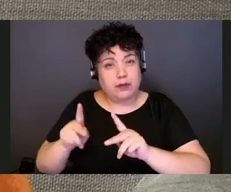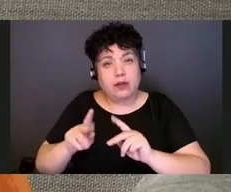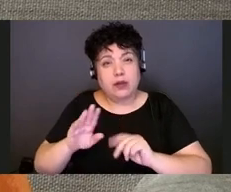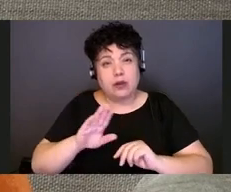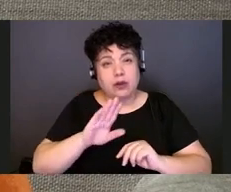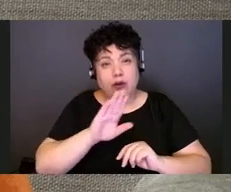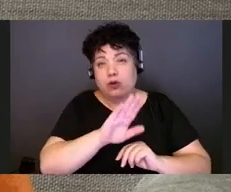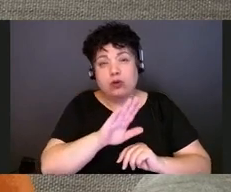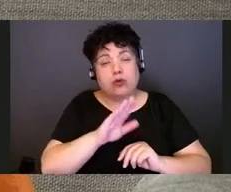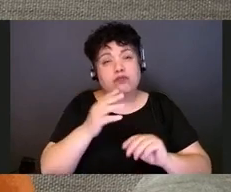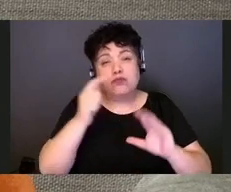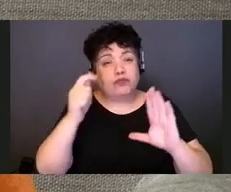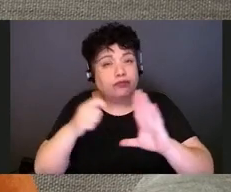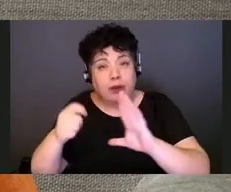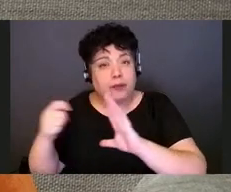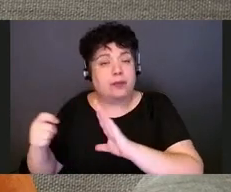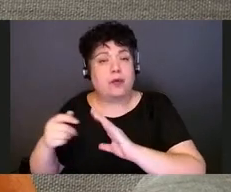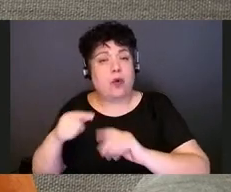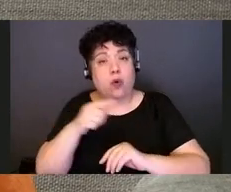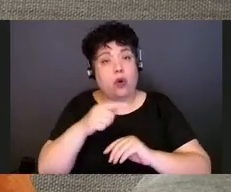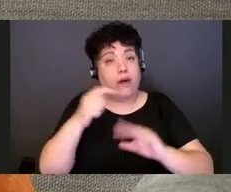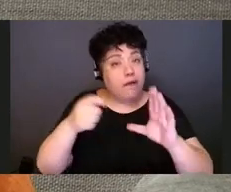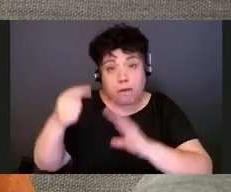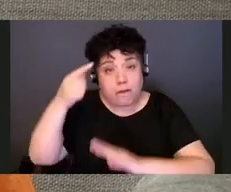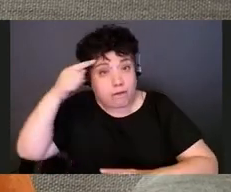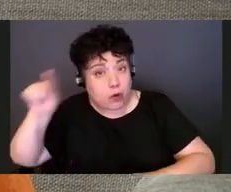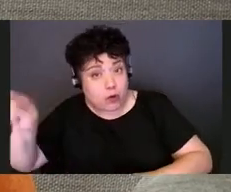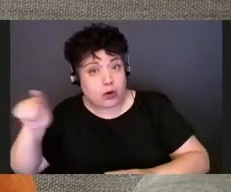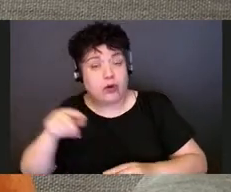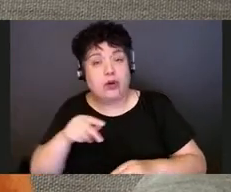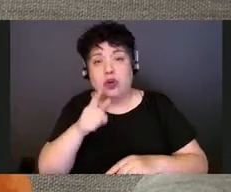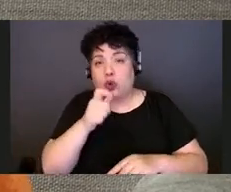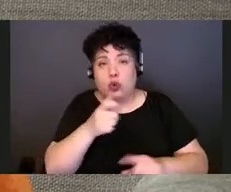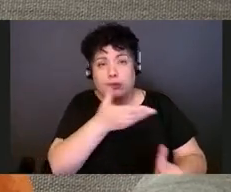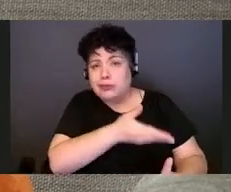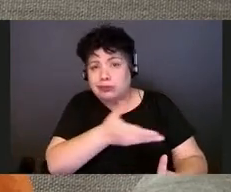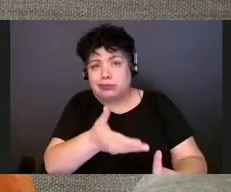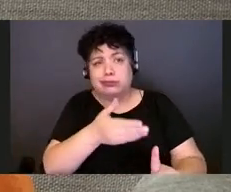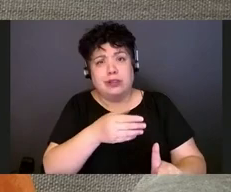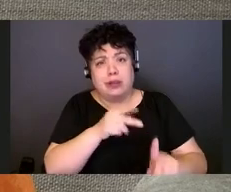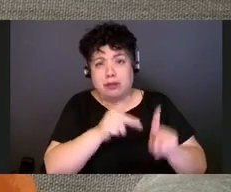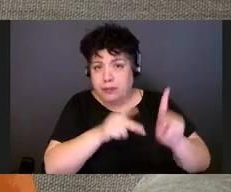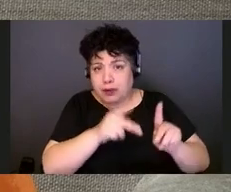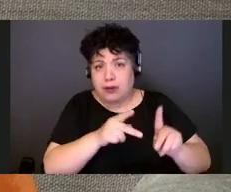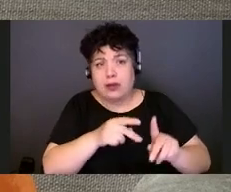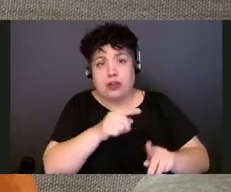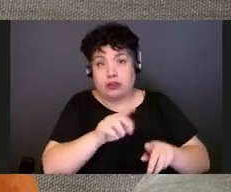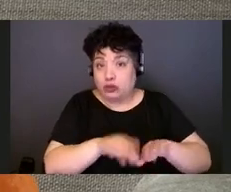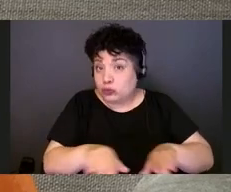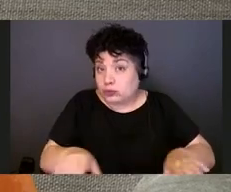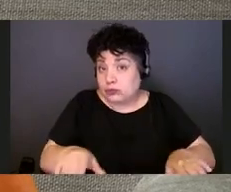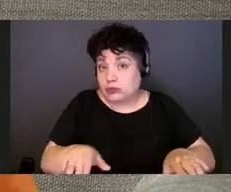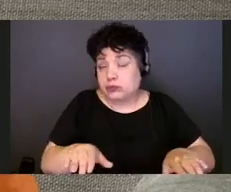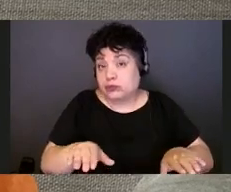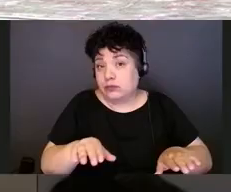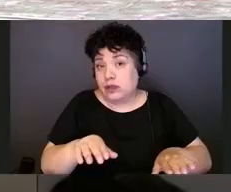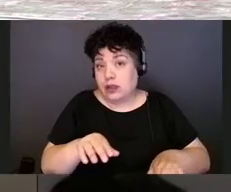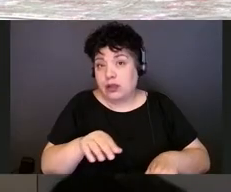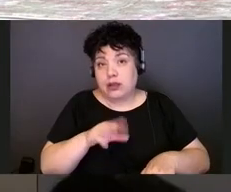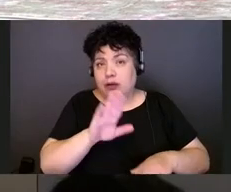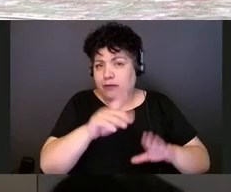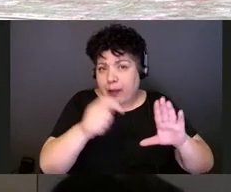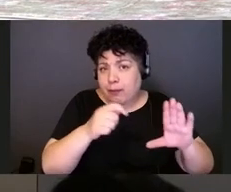for, the folks that are in your films, the children that are in your films. What is your